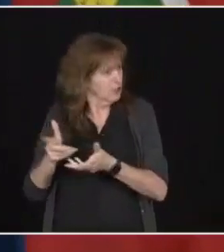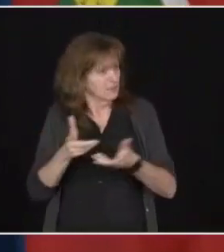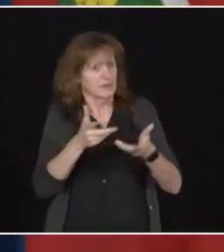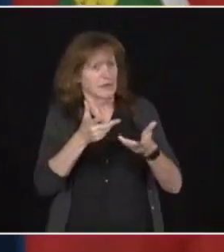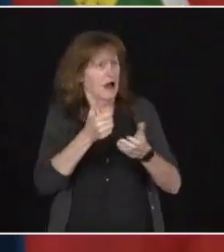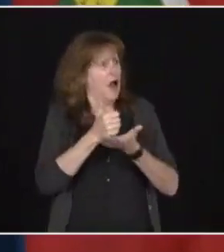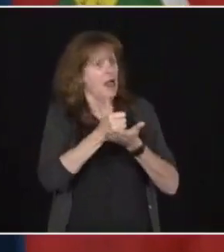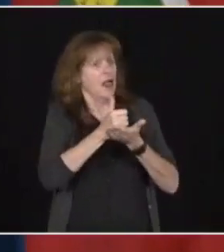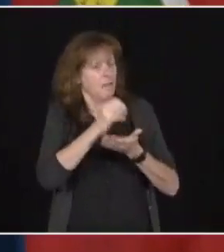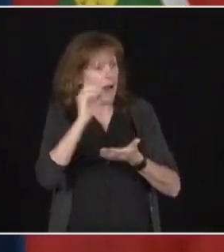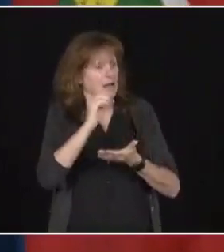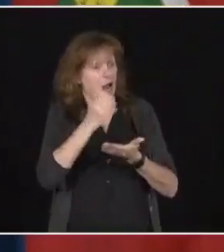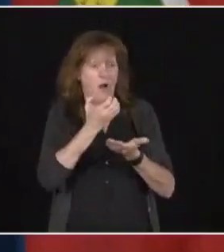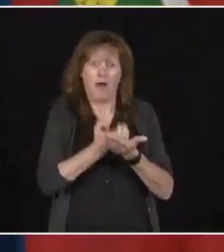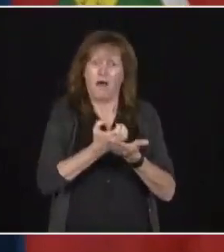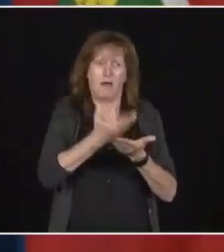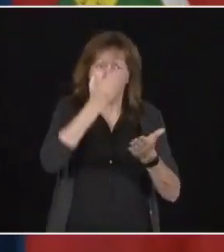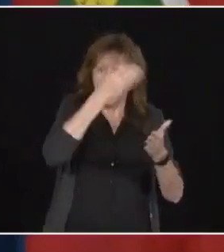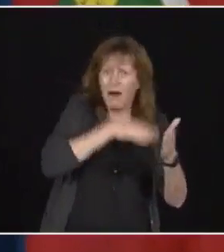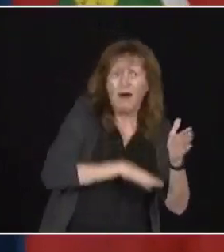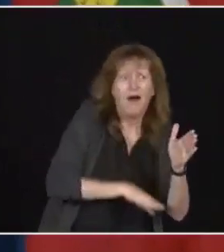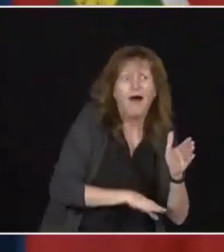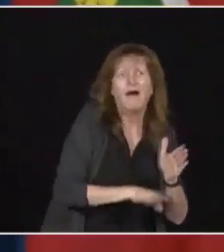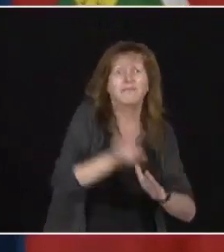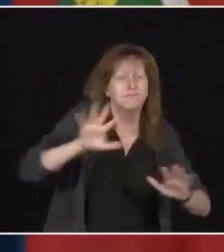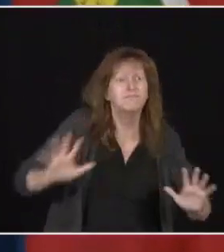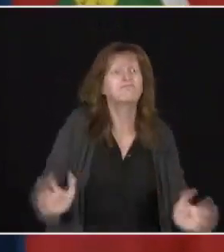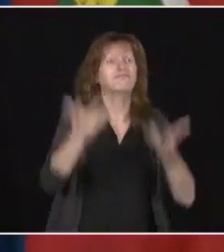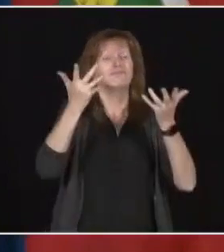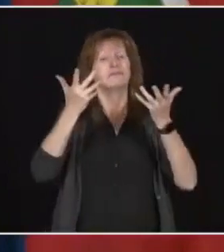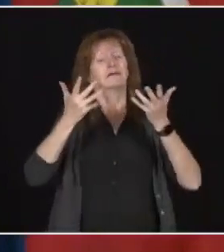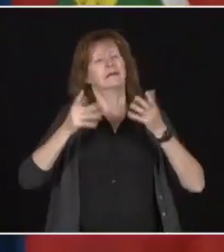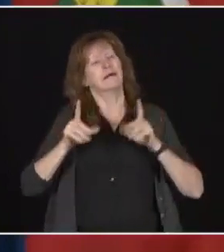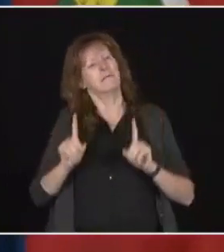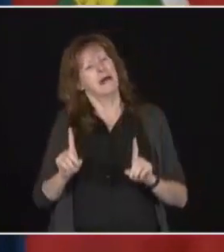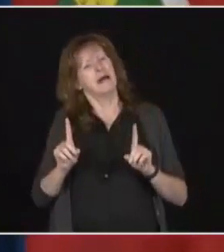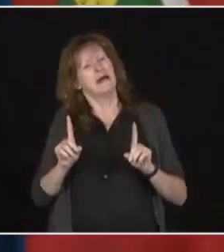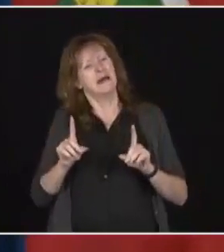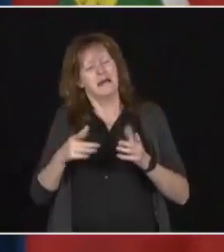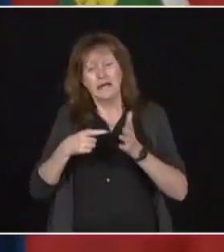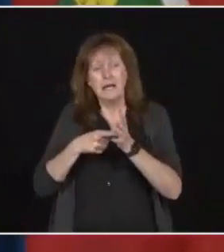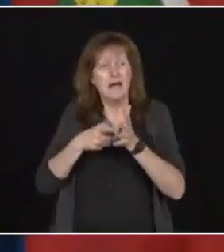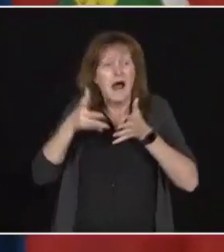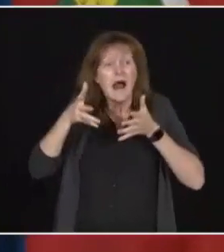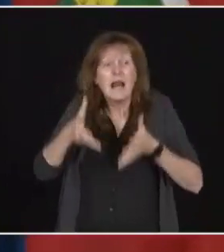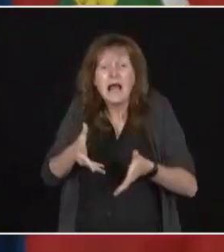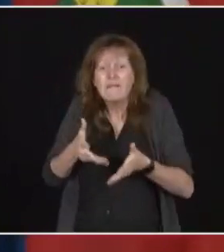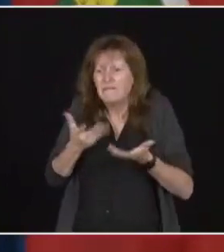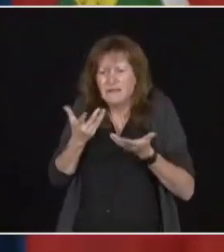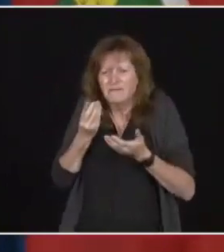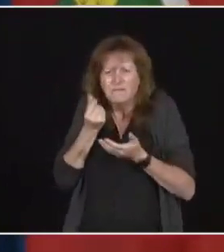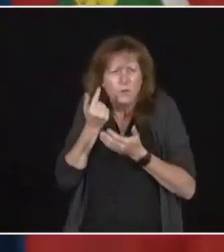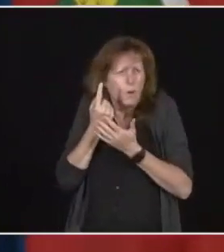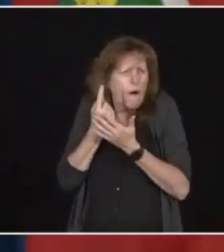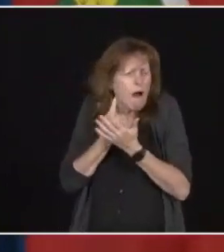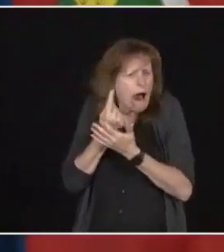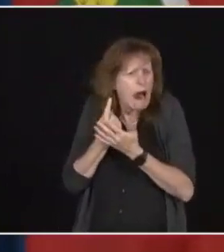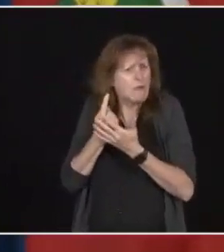recovery, but for the fact that they must complete a mere matter of hours in some cases of in-person